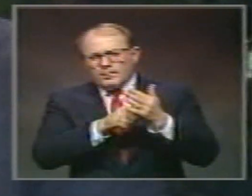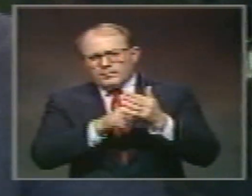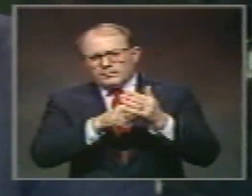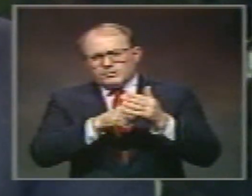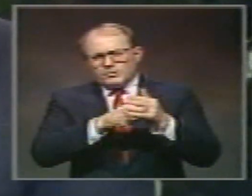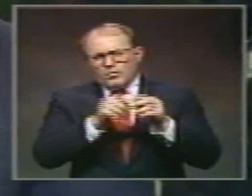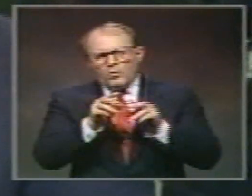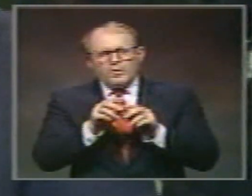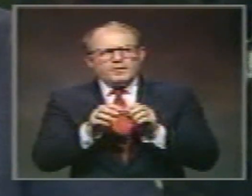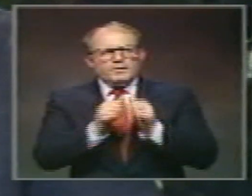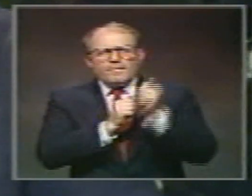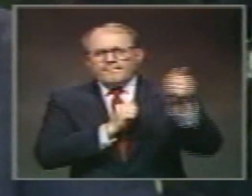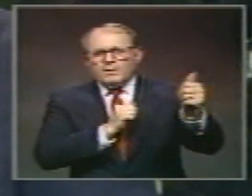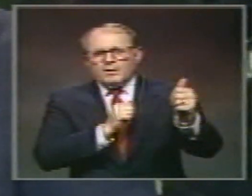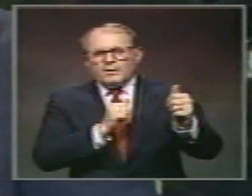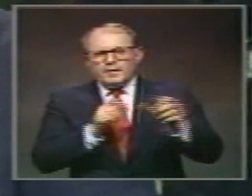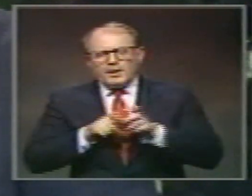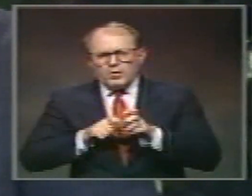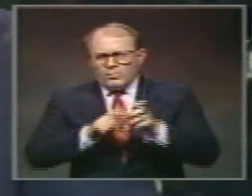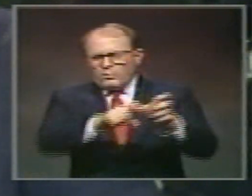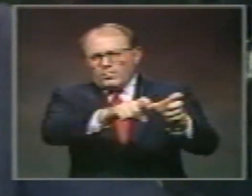way off. He ran to him.